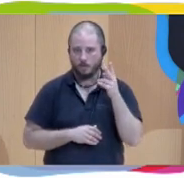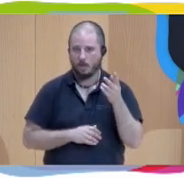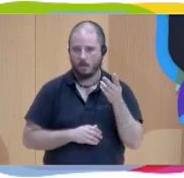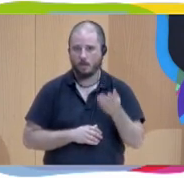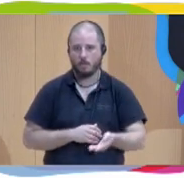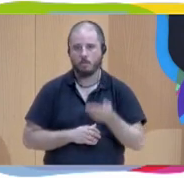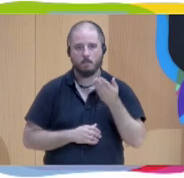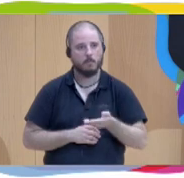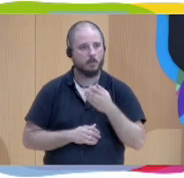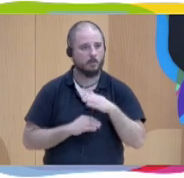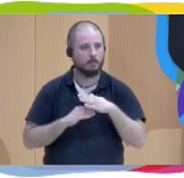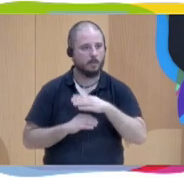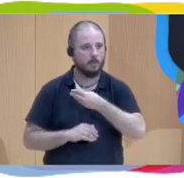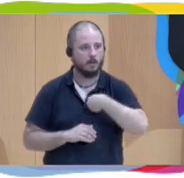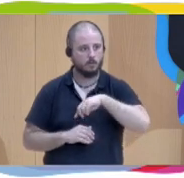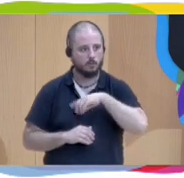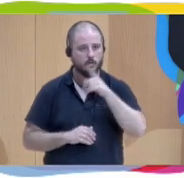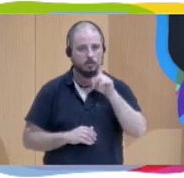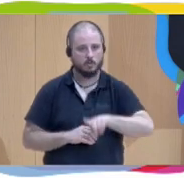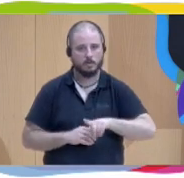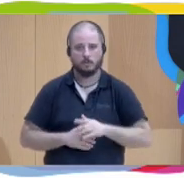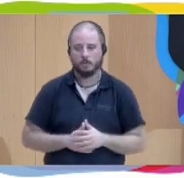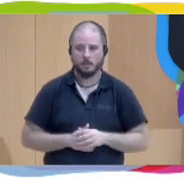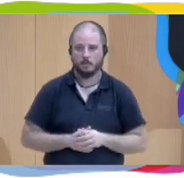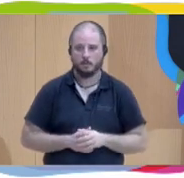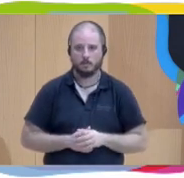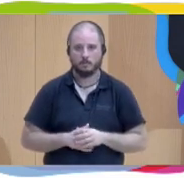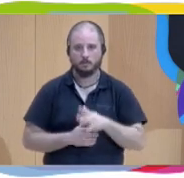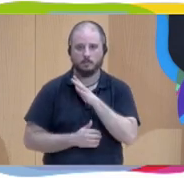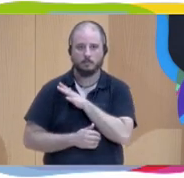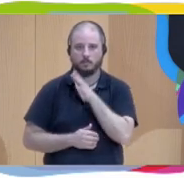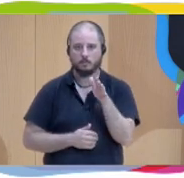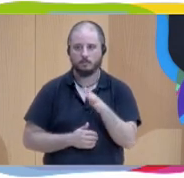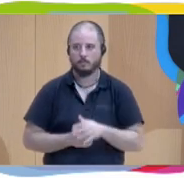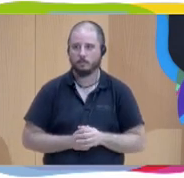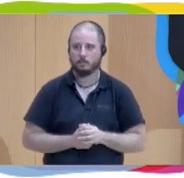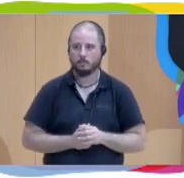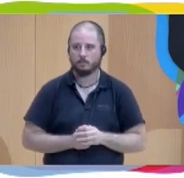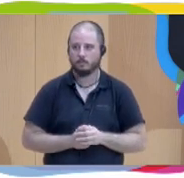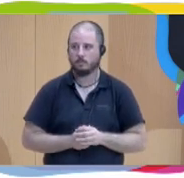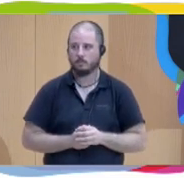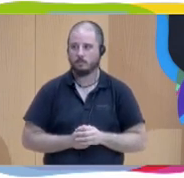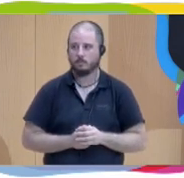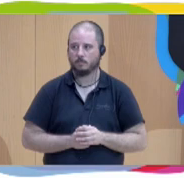too because you told about the first meeting, first training we had.